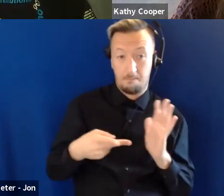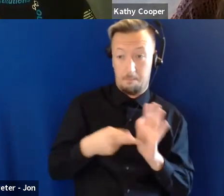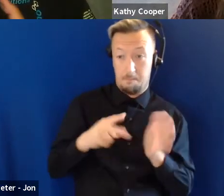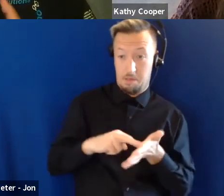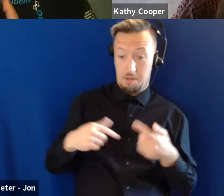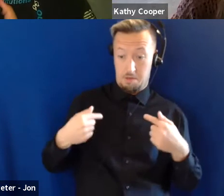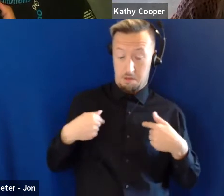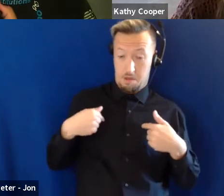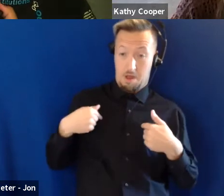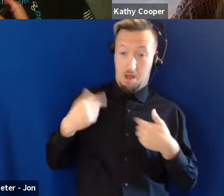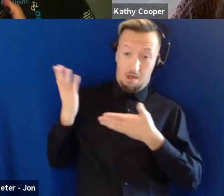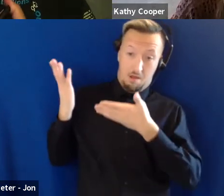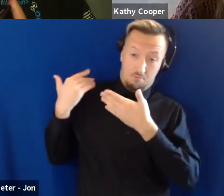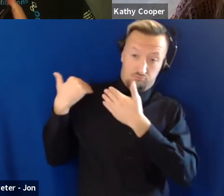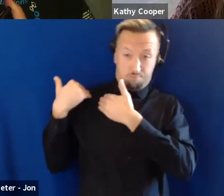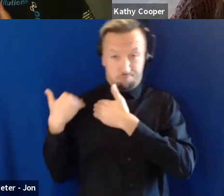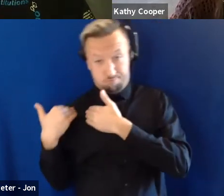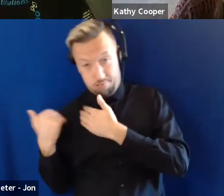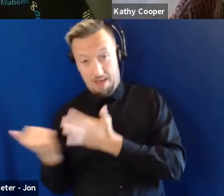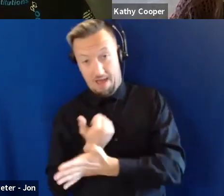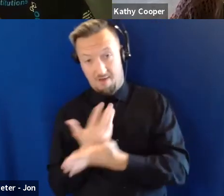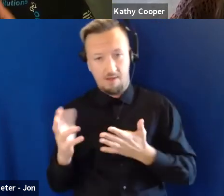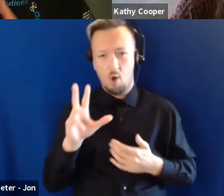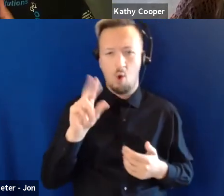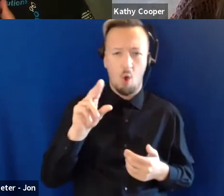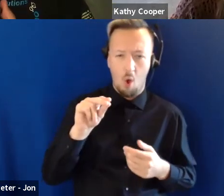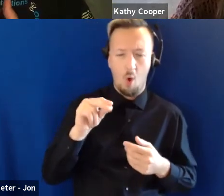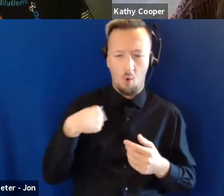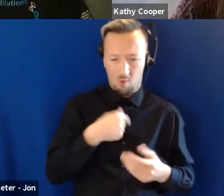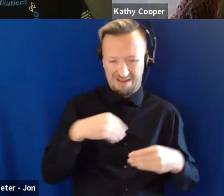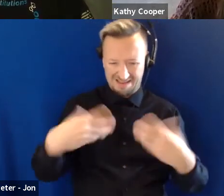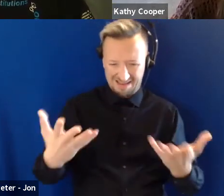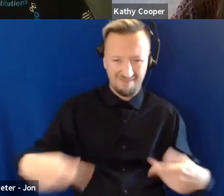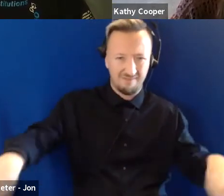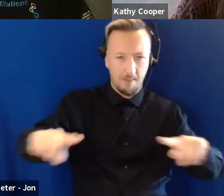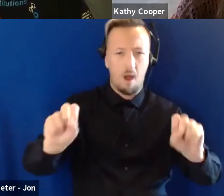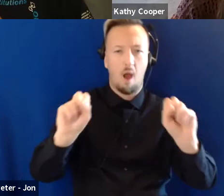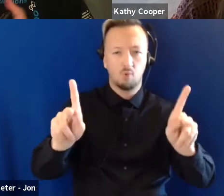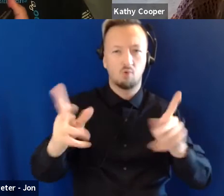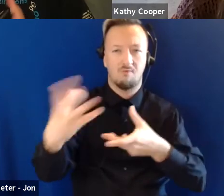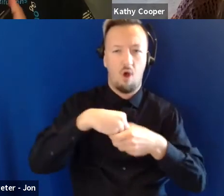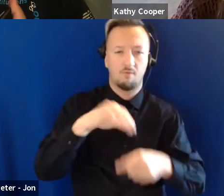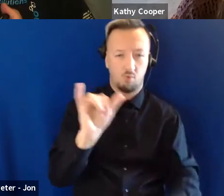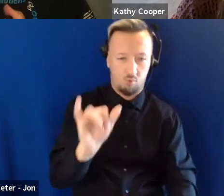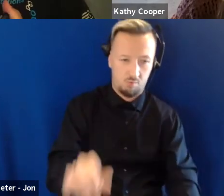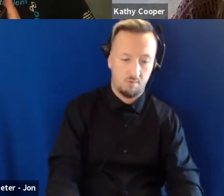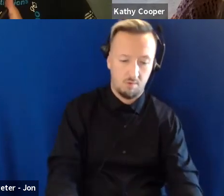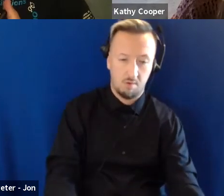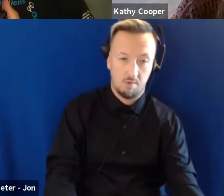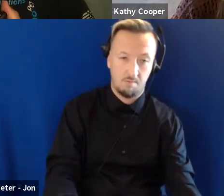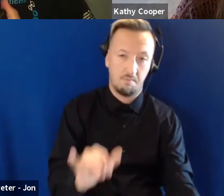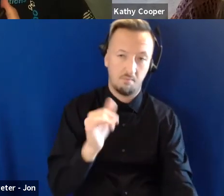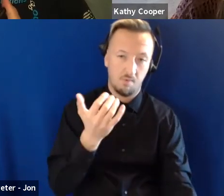our consumers, but we're also giving them an opportunity to actively participate in the process as well. So